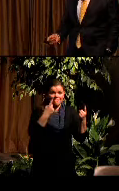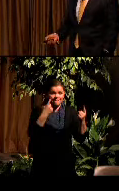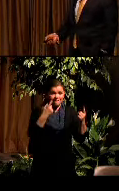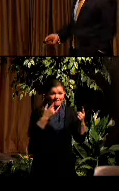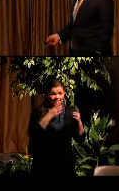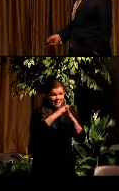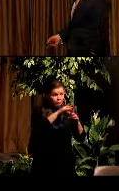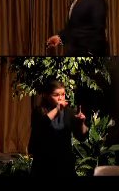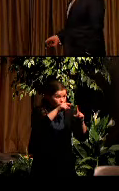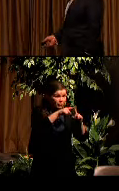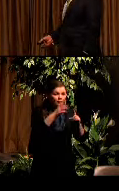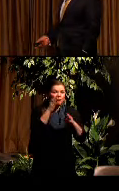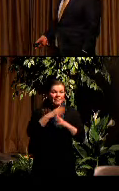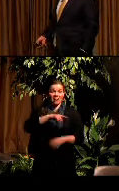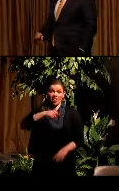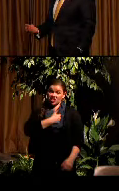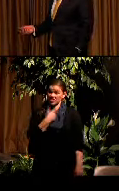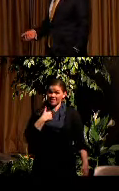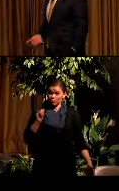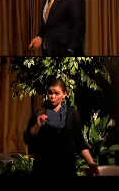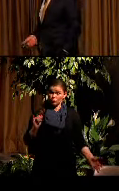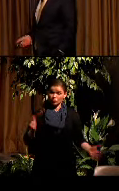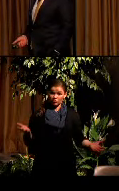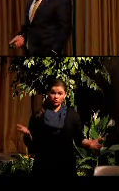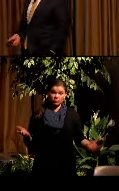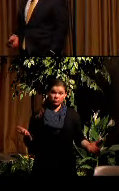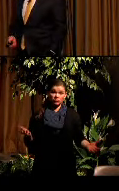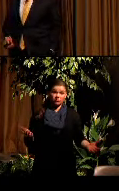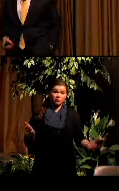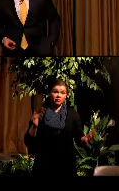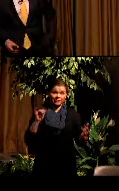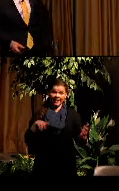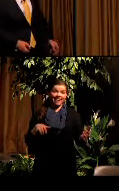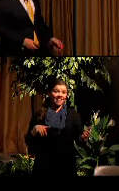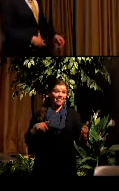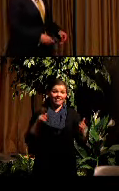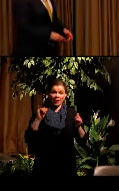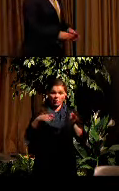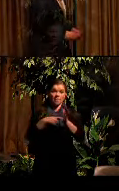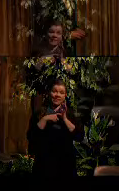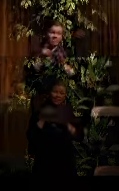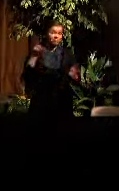essential. Thanks very much. I'd be happy to take some questions.